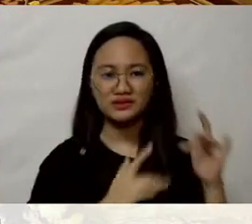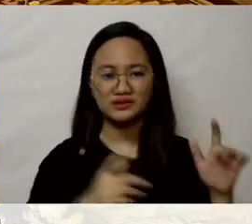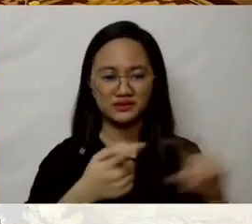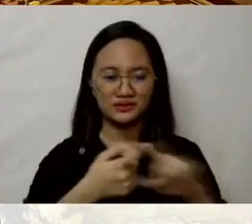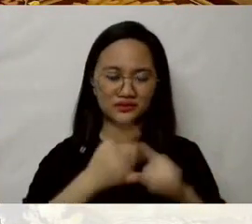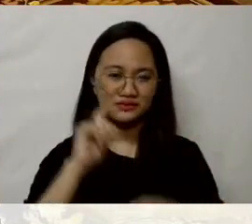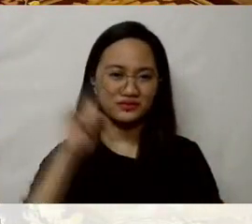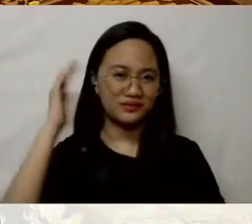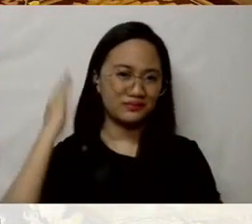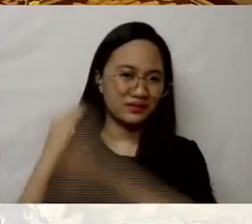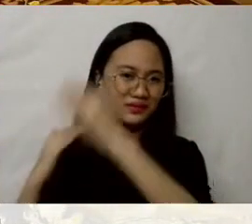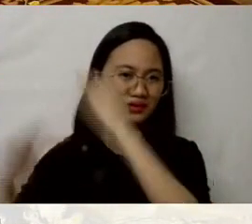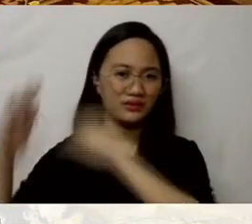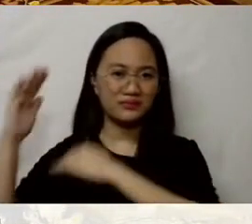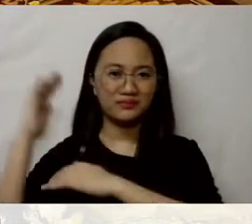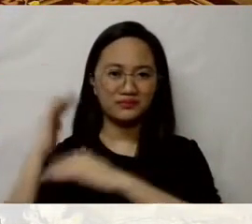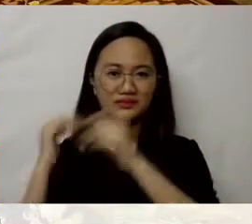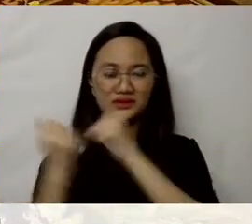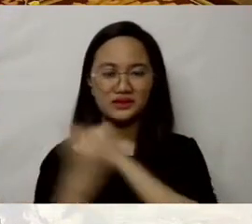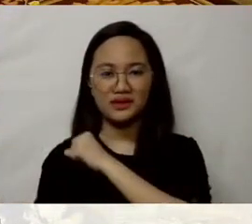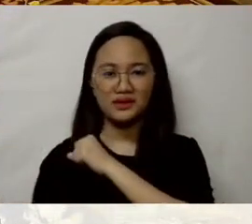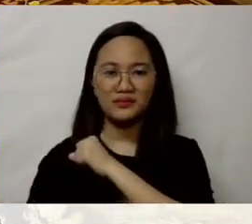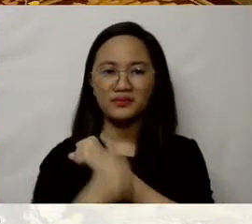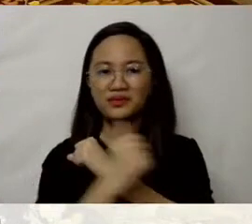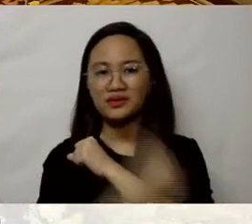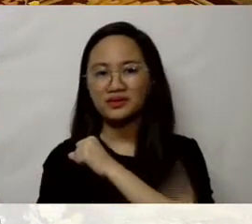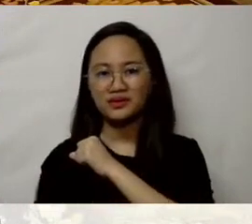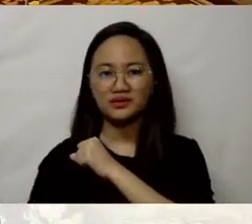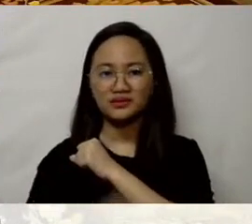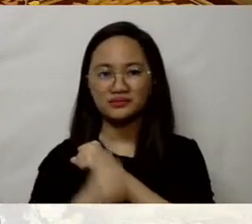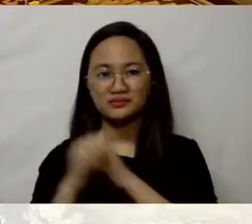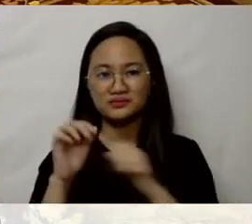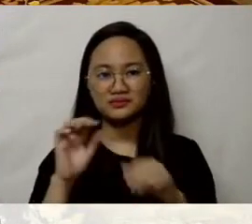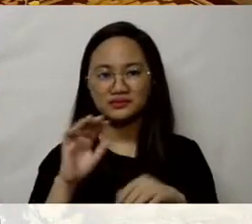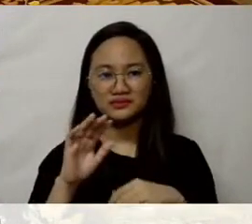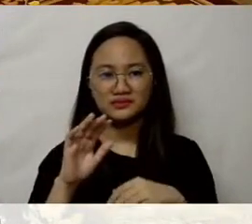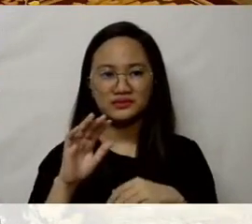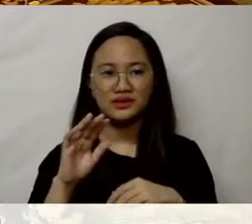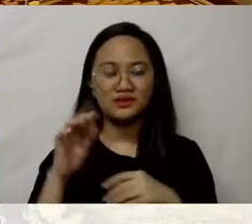for Abraham and his descendants forever.